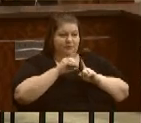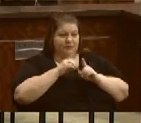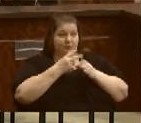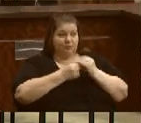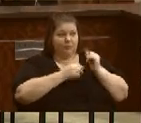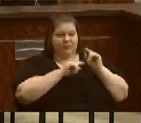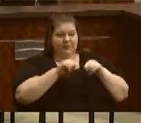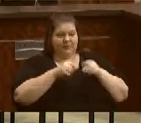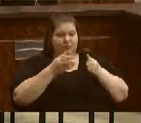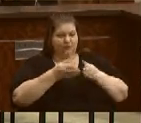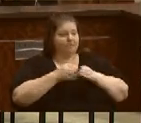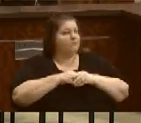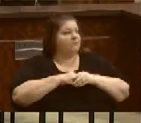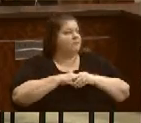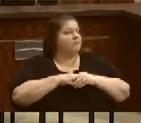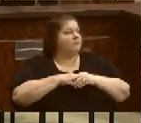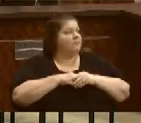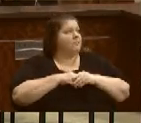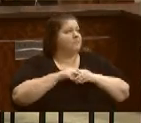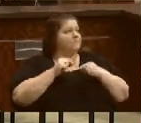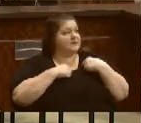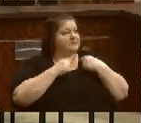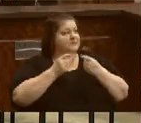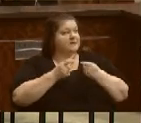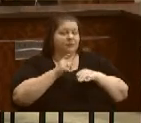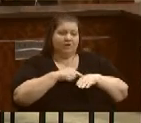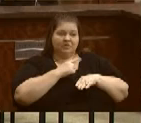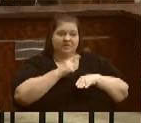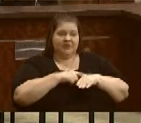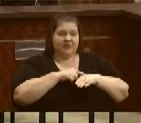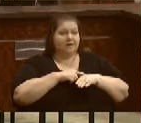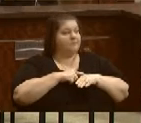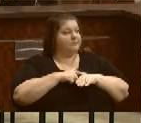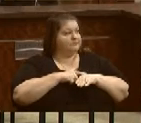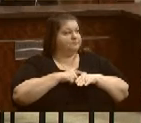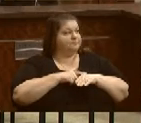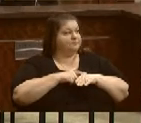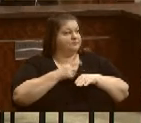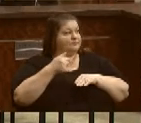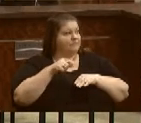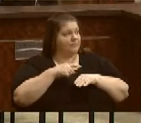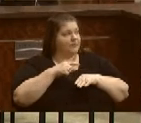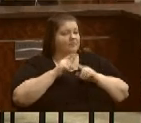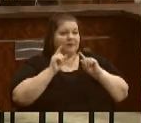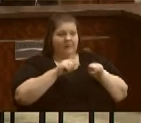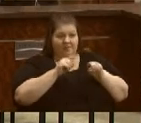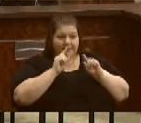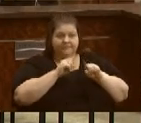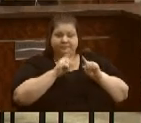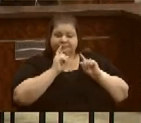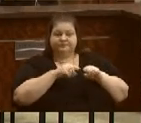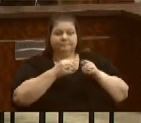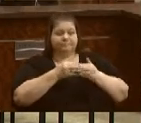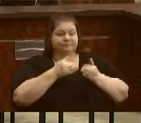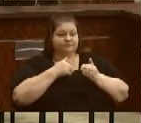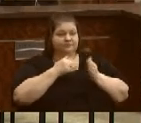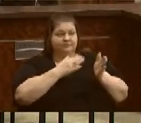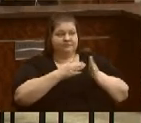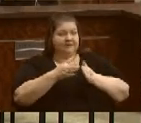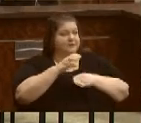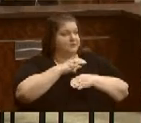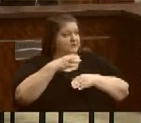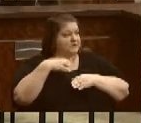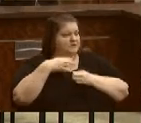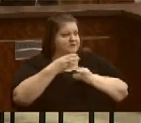well. It's been a long time to get here. You know, we've been before you previously. We've been before the Planning Commission on a